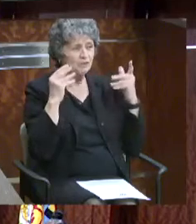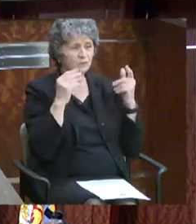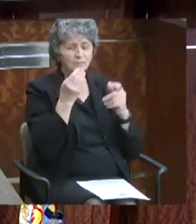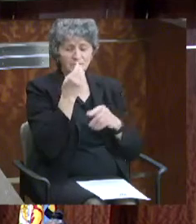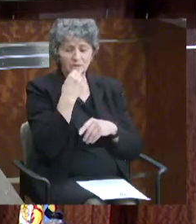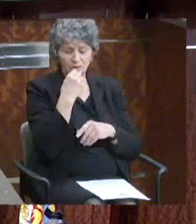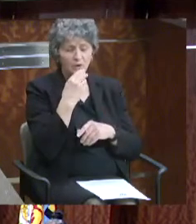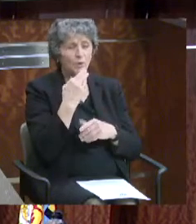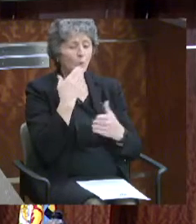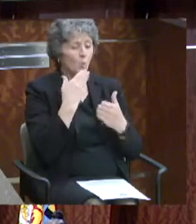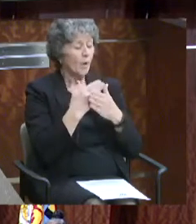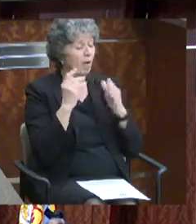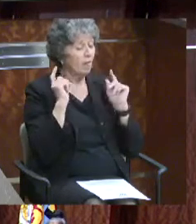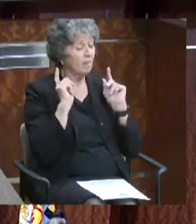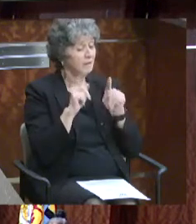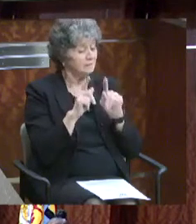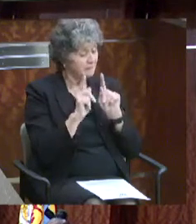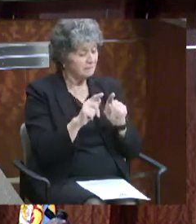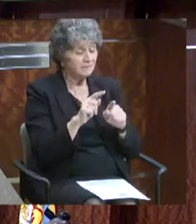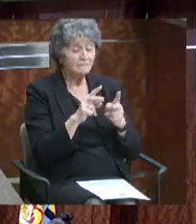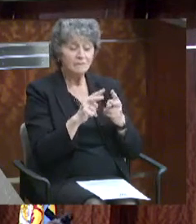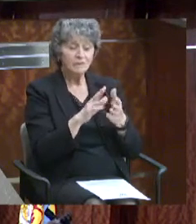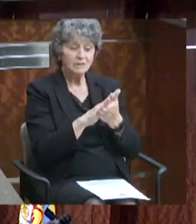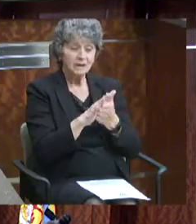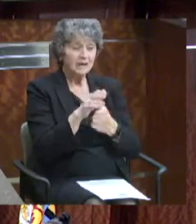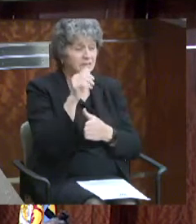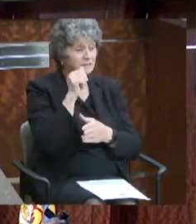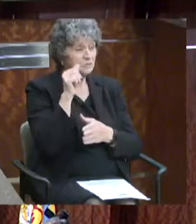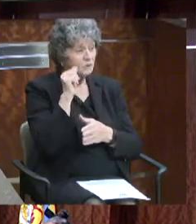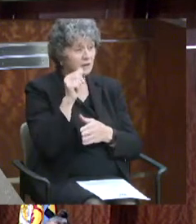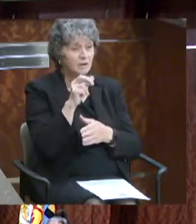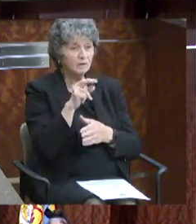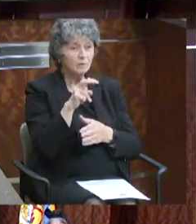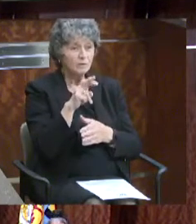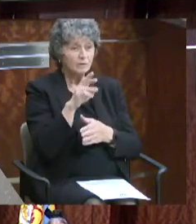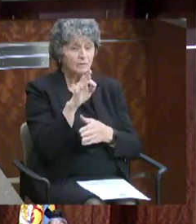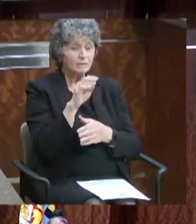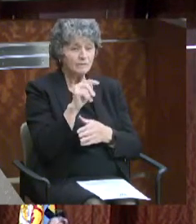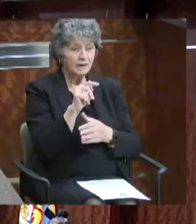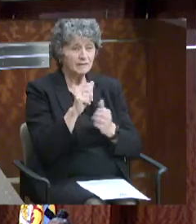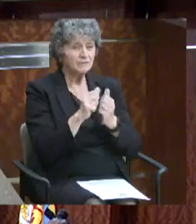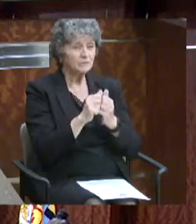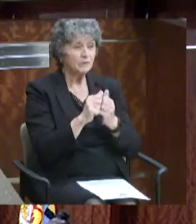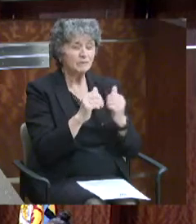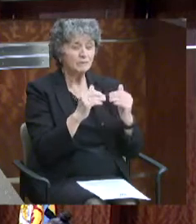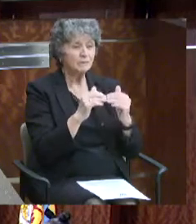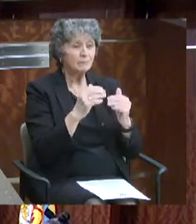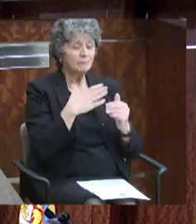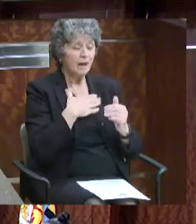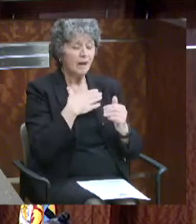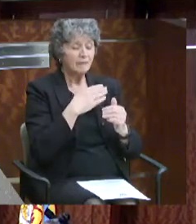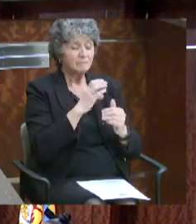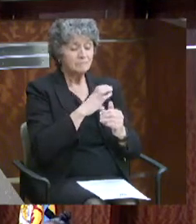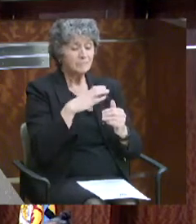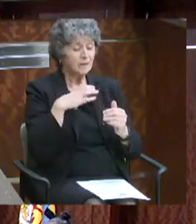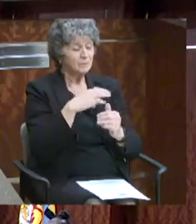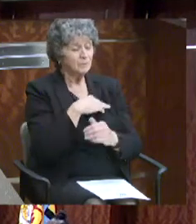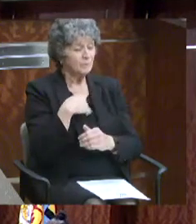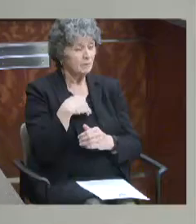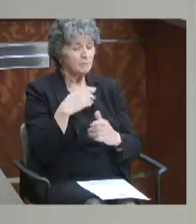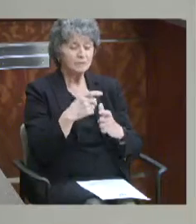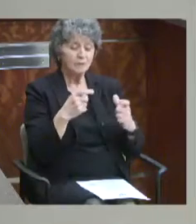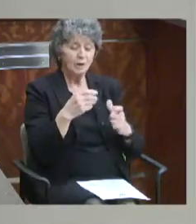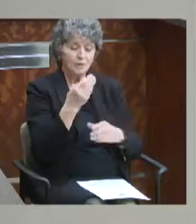nice. Yesterday, I attended the Riverfest with my council colleagues. It was a wonderful event, lots of food and families